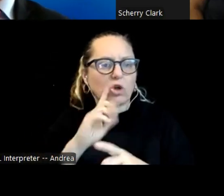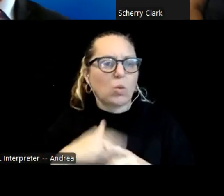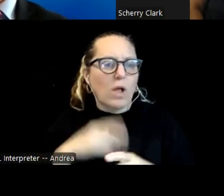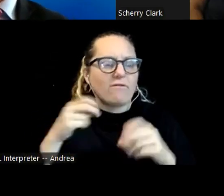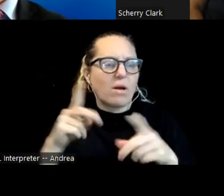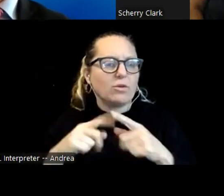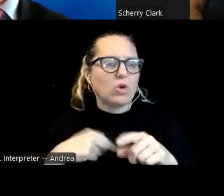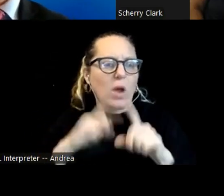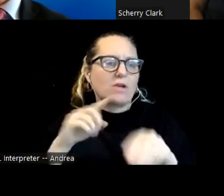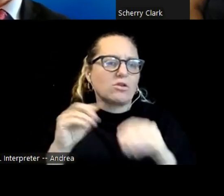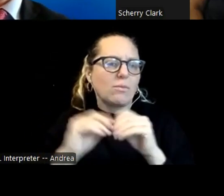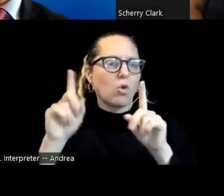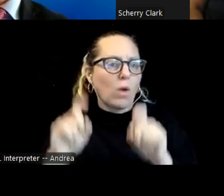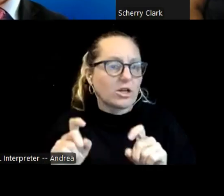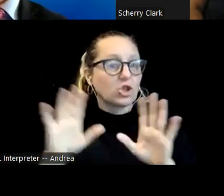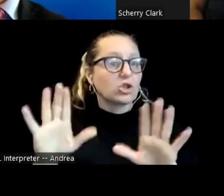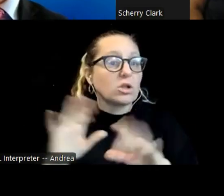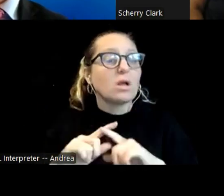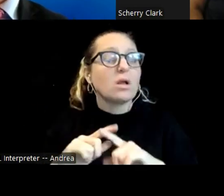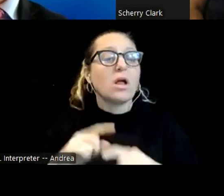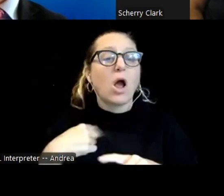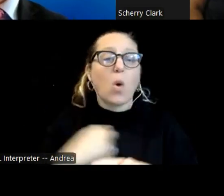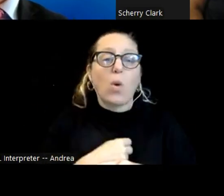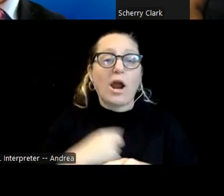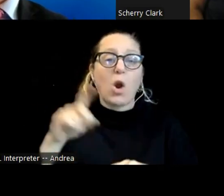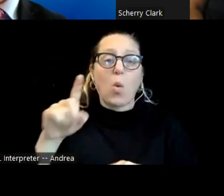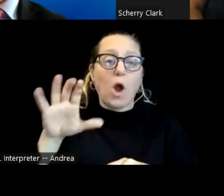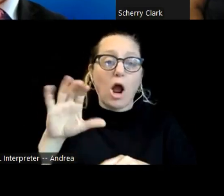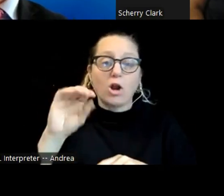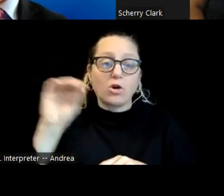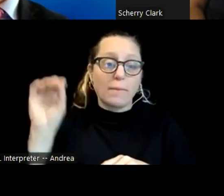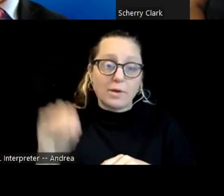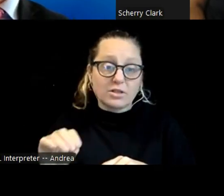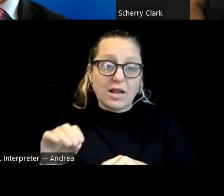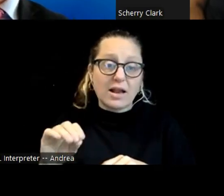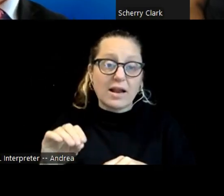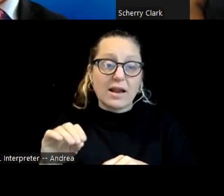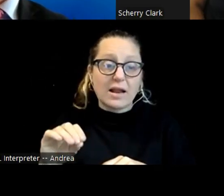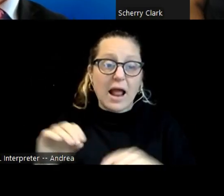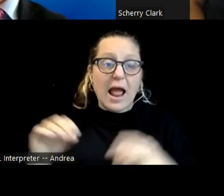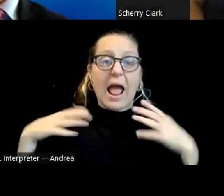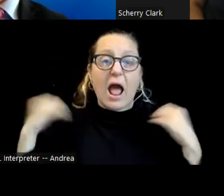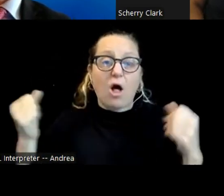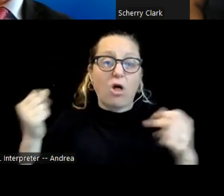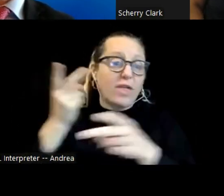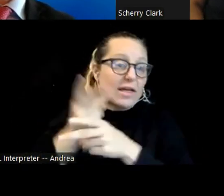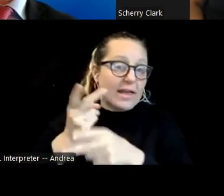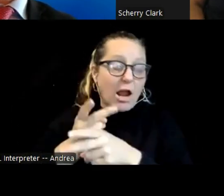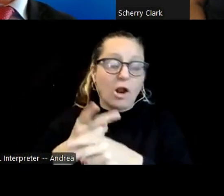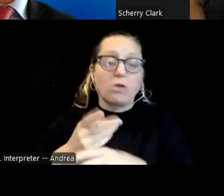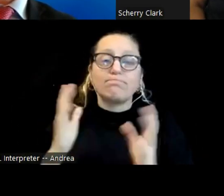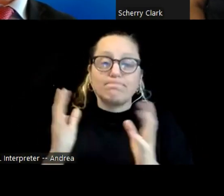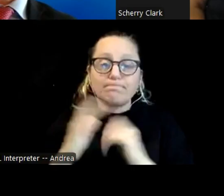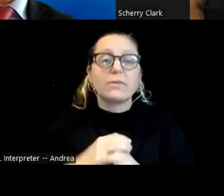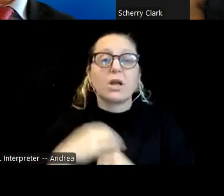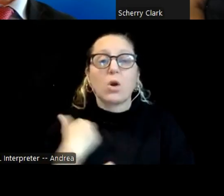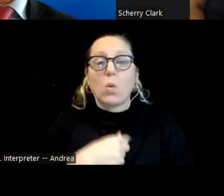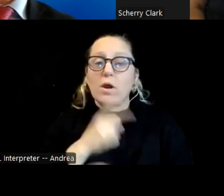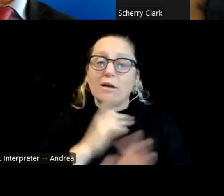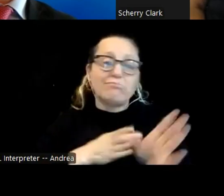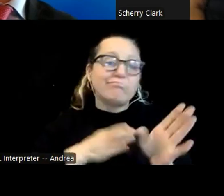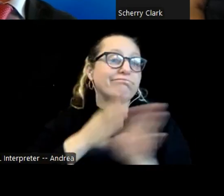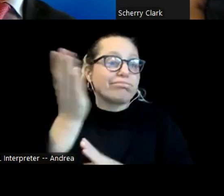more questions. Yeah. We are 100% health care. We are the premier and